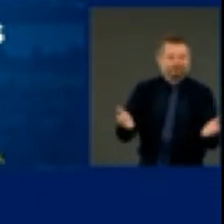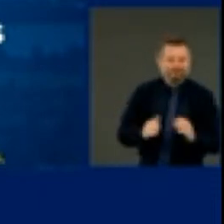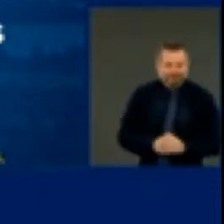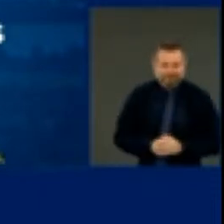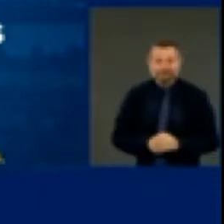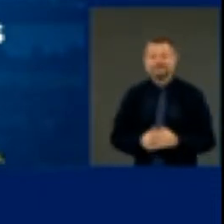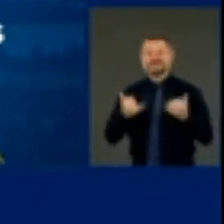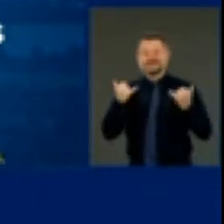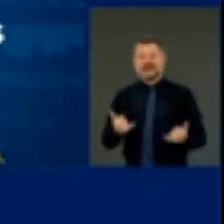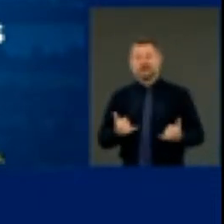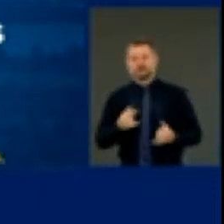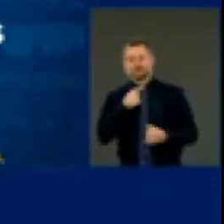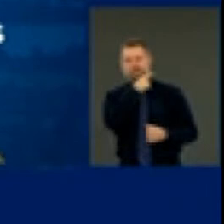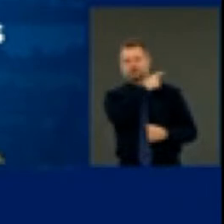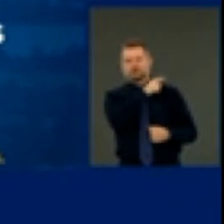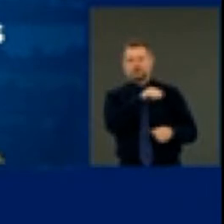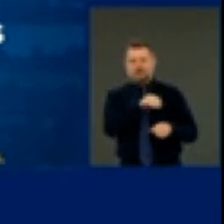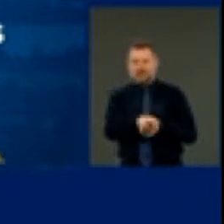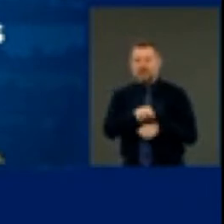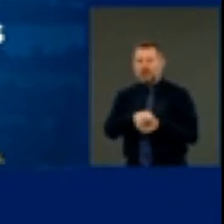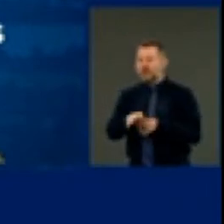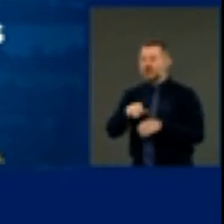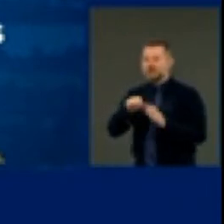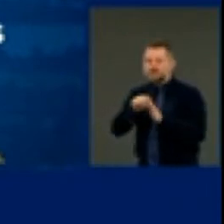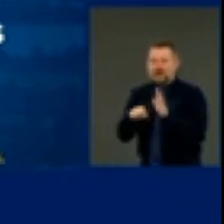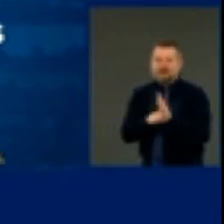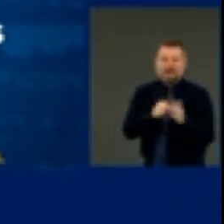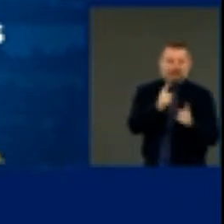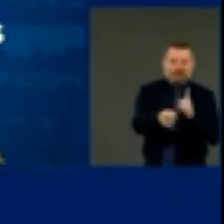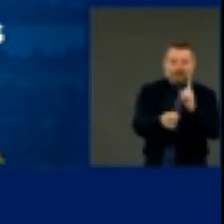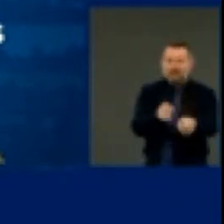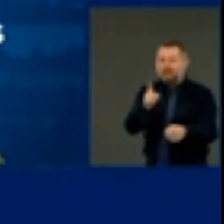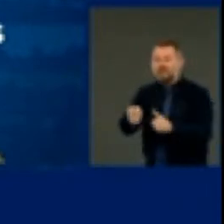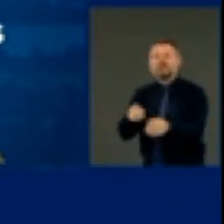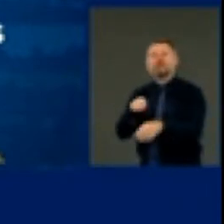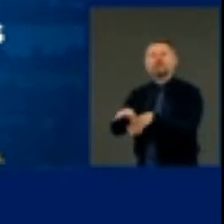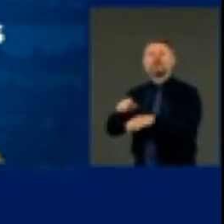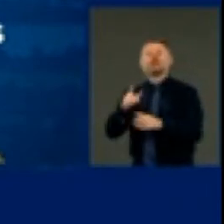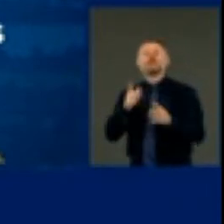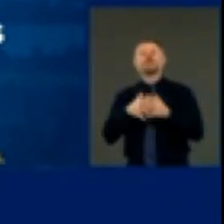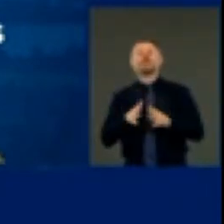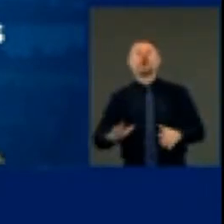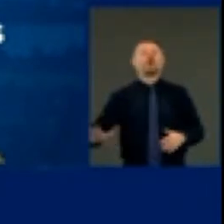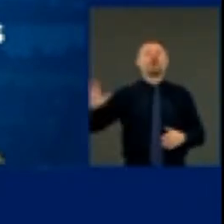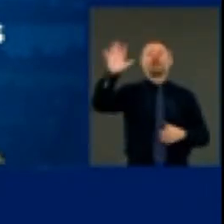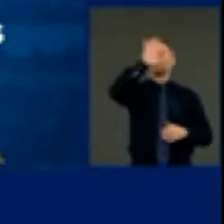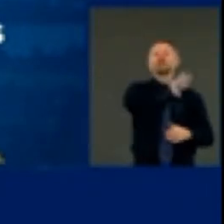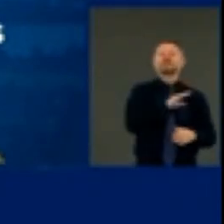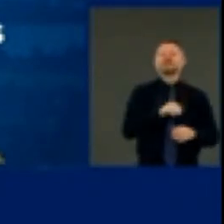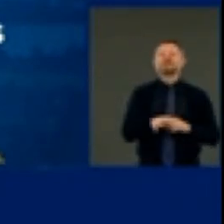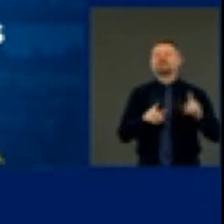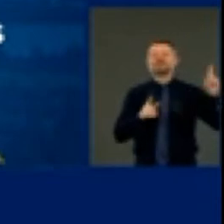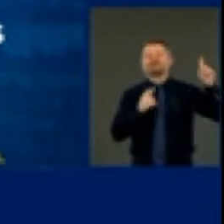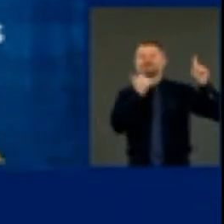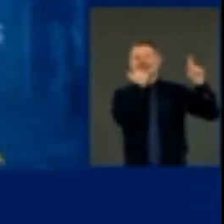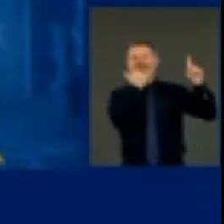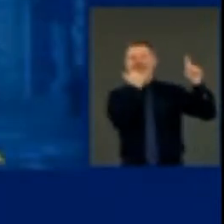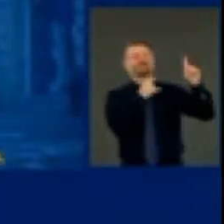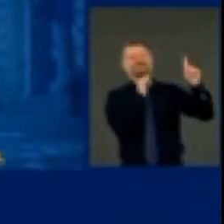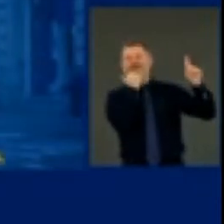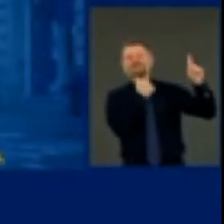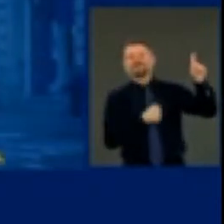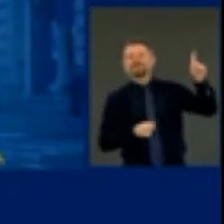advising states and the people of this nation. On the facts, it is